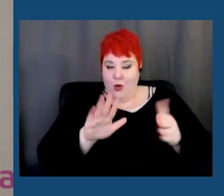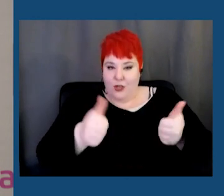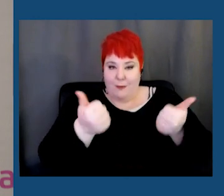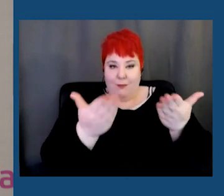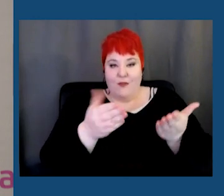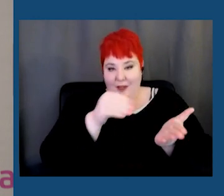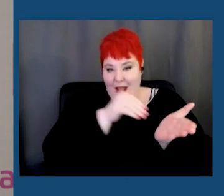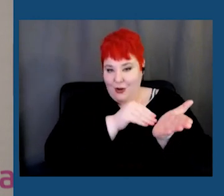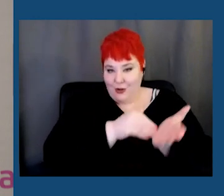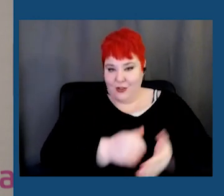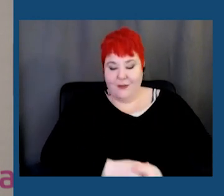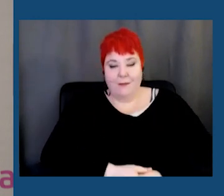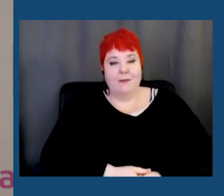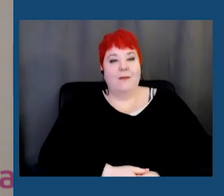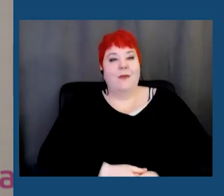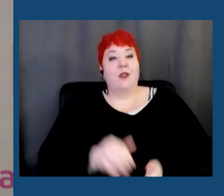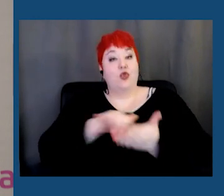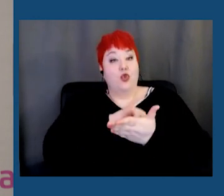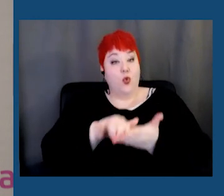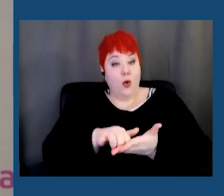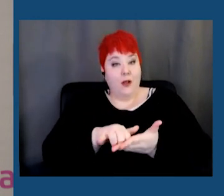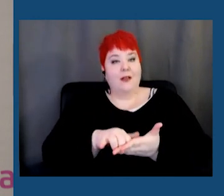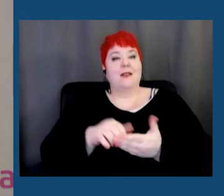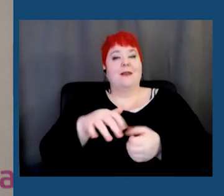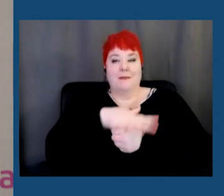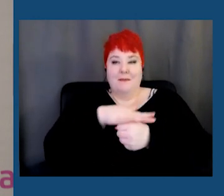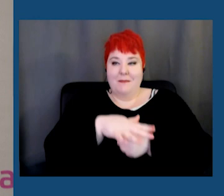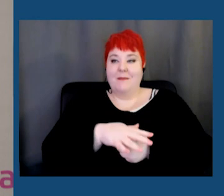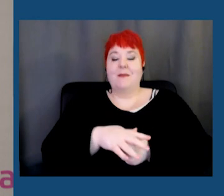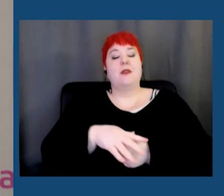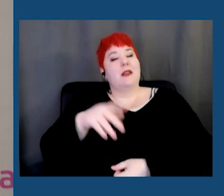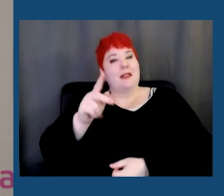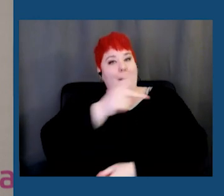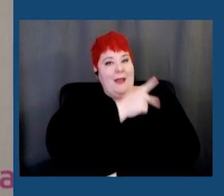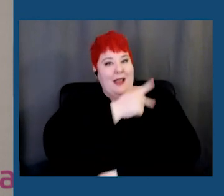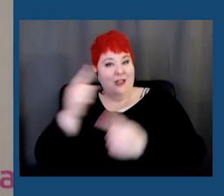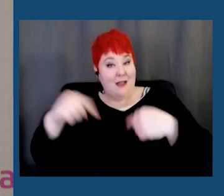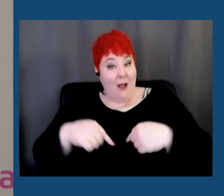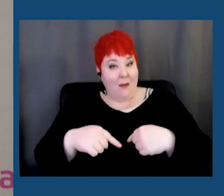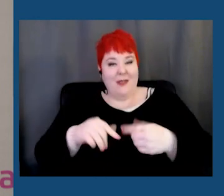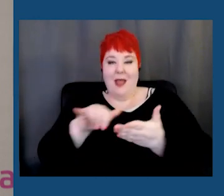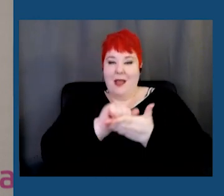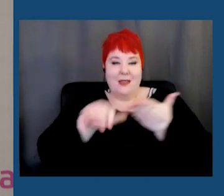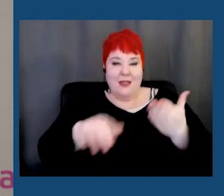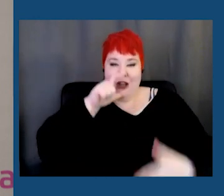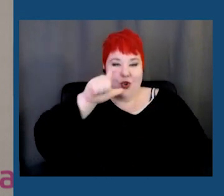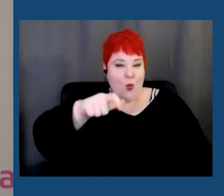place where abortion patients know they don't have anything to be sorry about. Thank you.